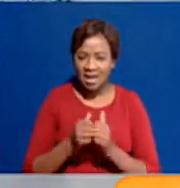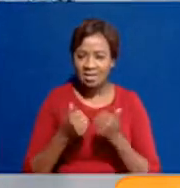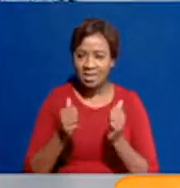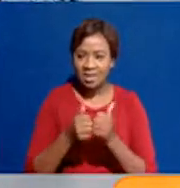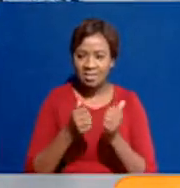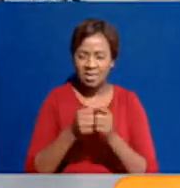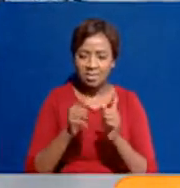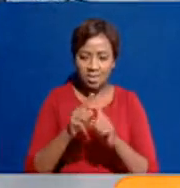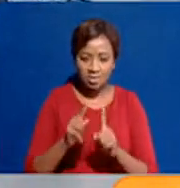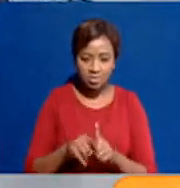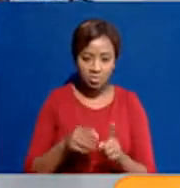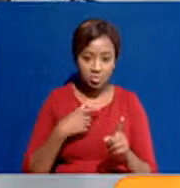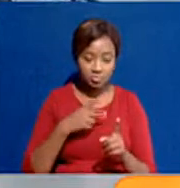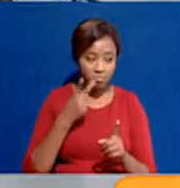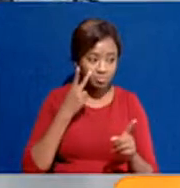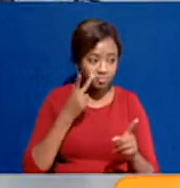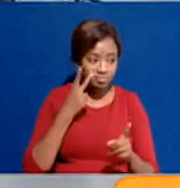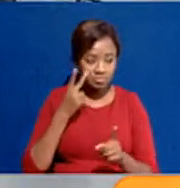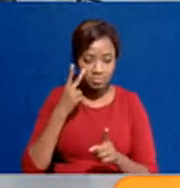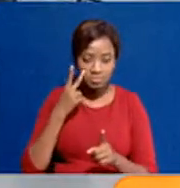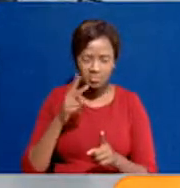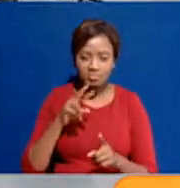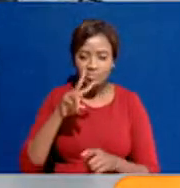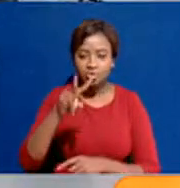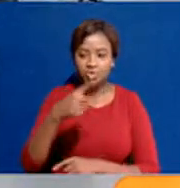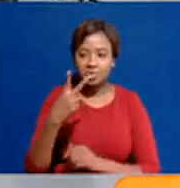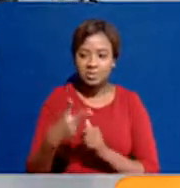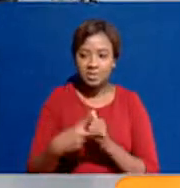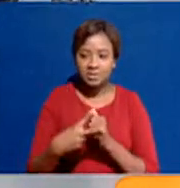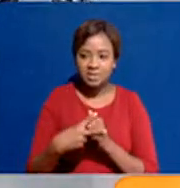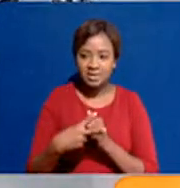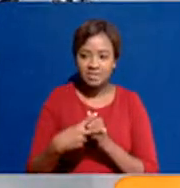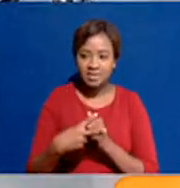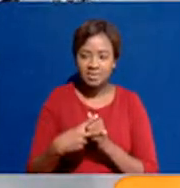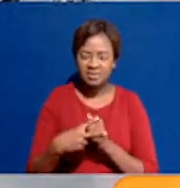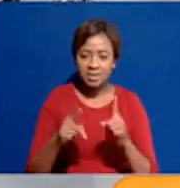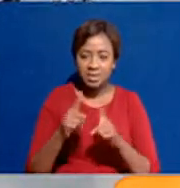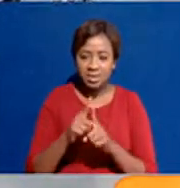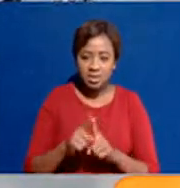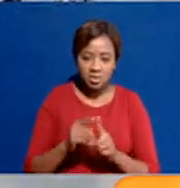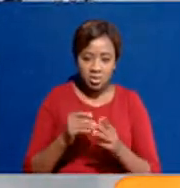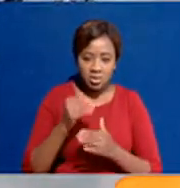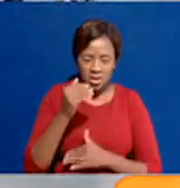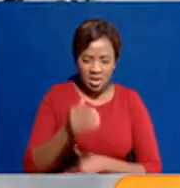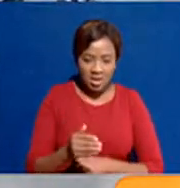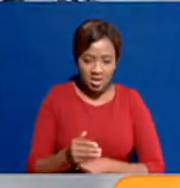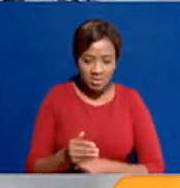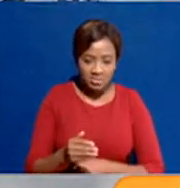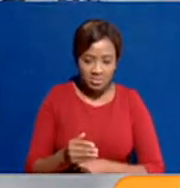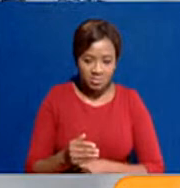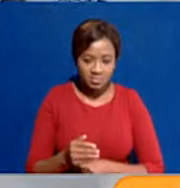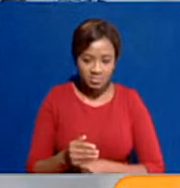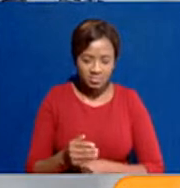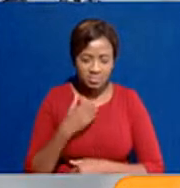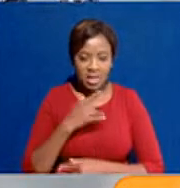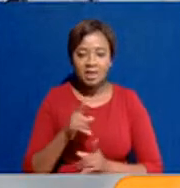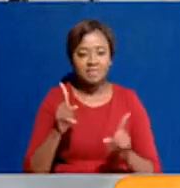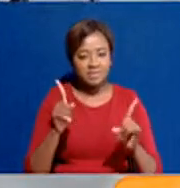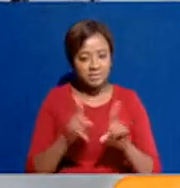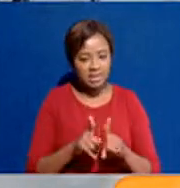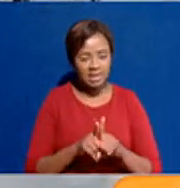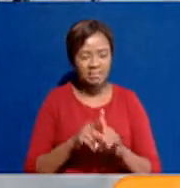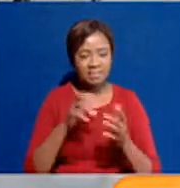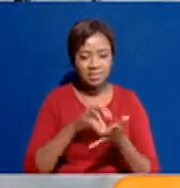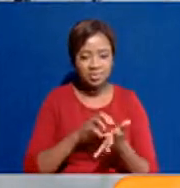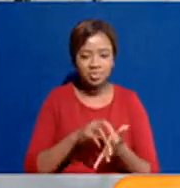you know, all of these instances, and that is 2007. And then again, we had you know, a similar situation leading up